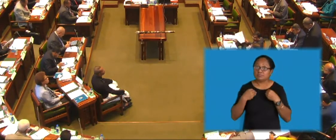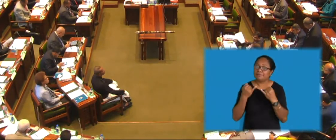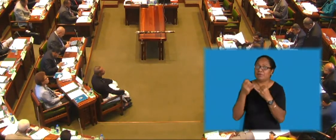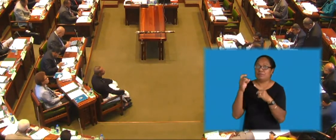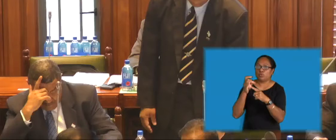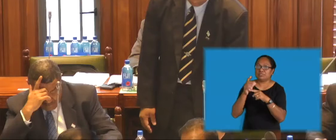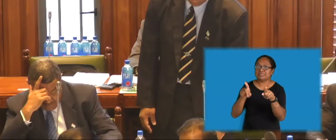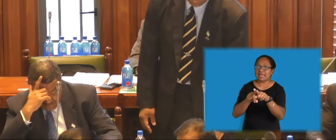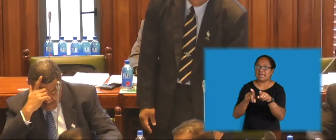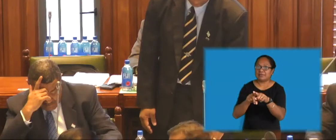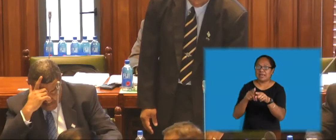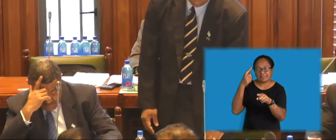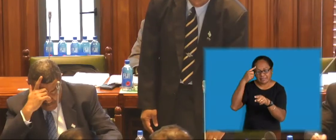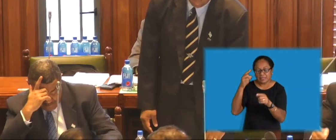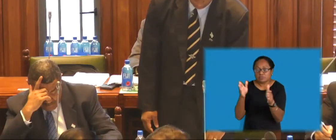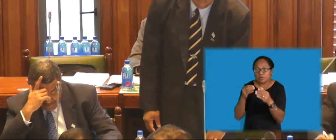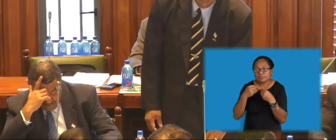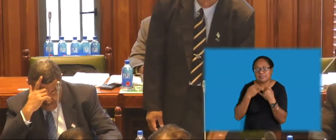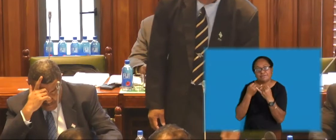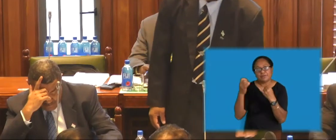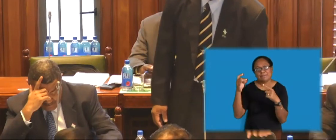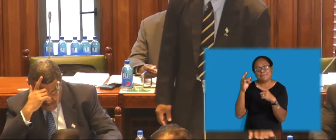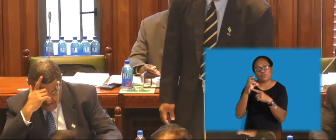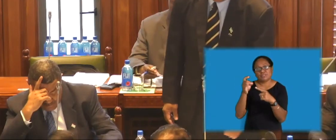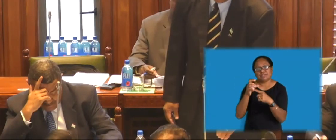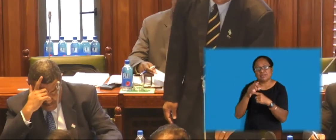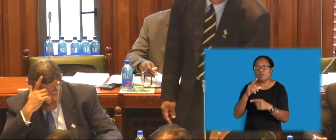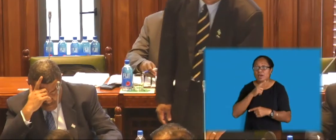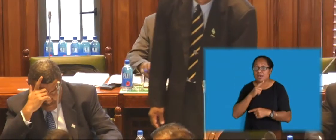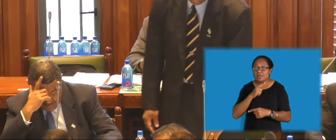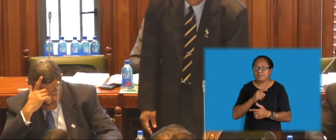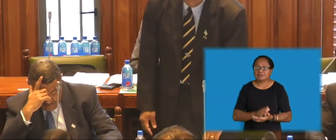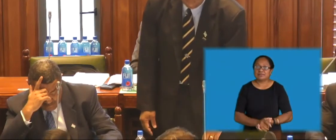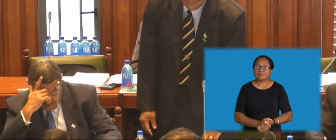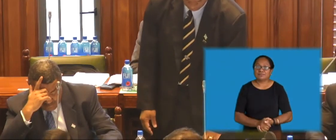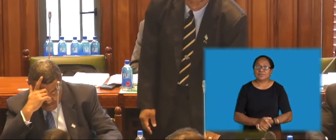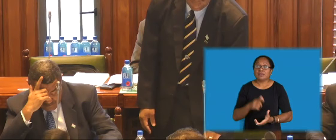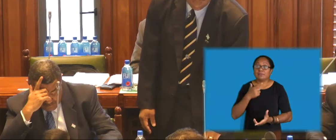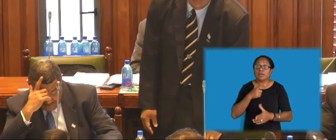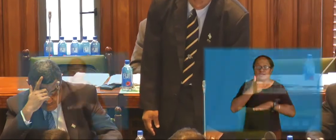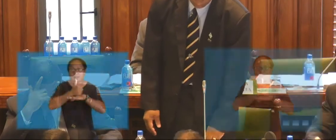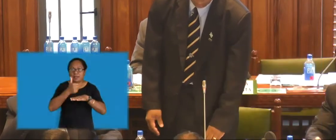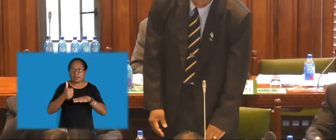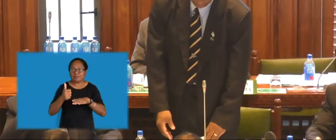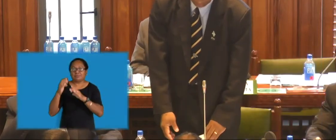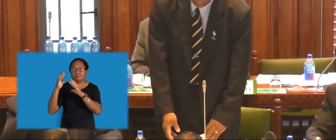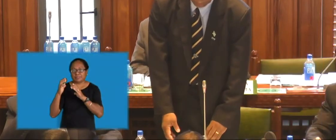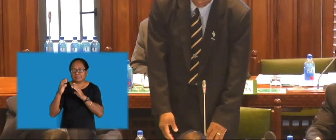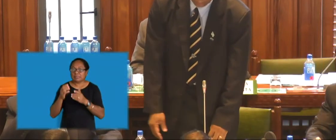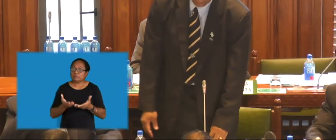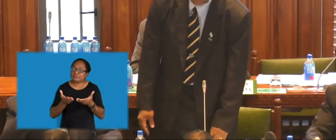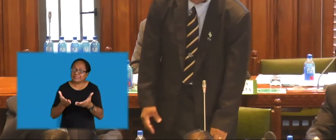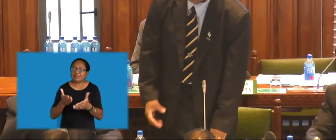important, if not being the most crucial of all, because it eases the burden of government to provide employment for people in a major